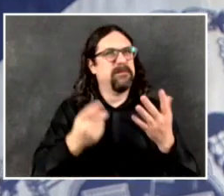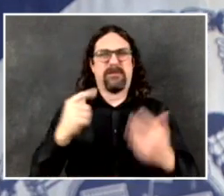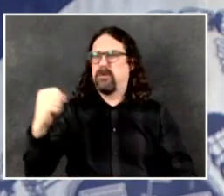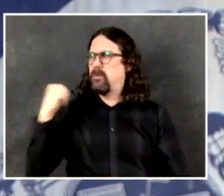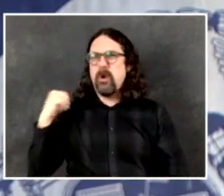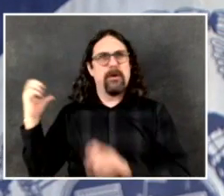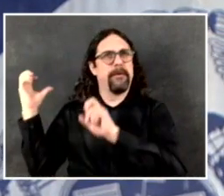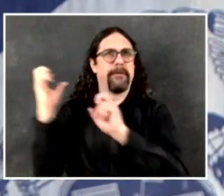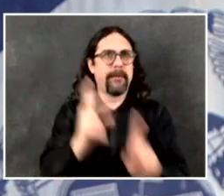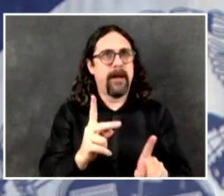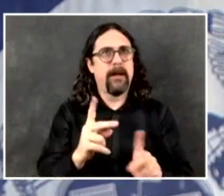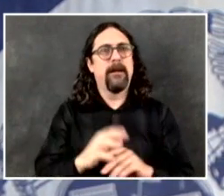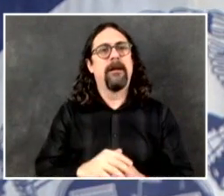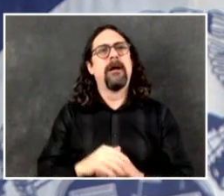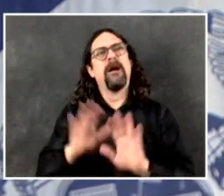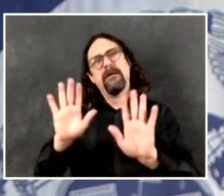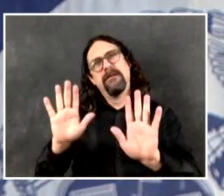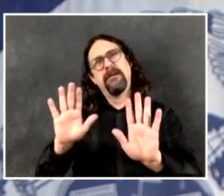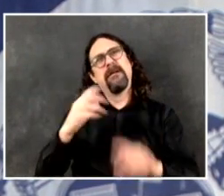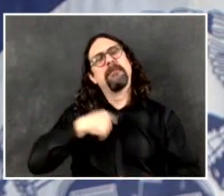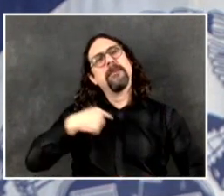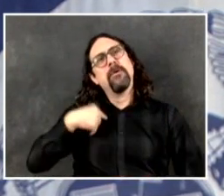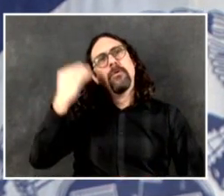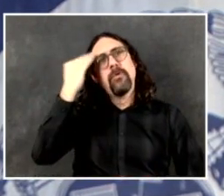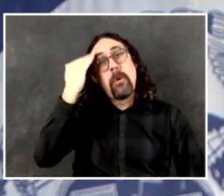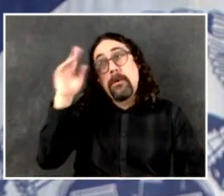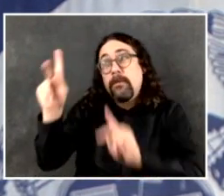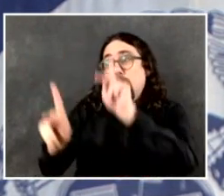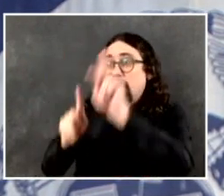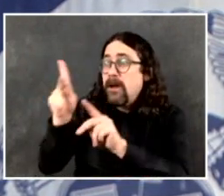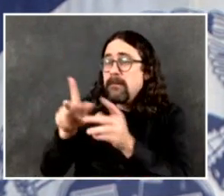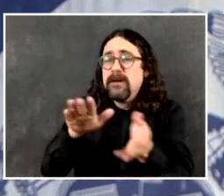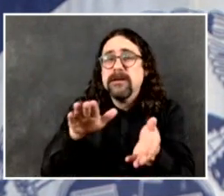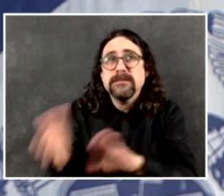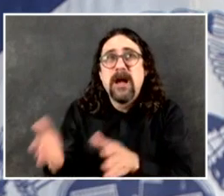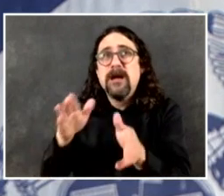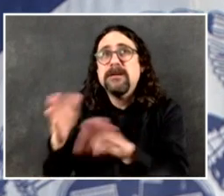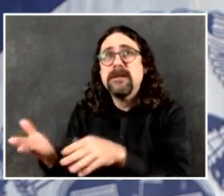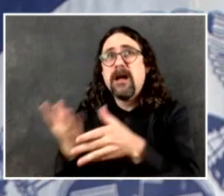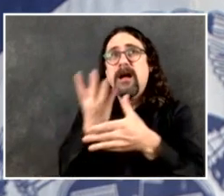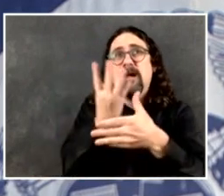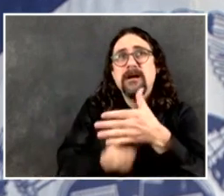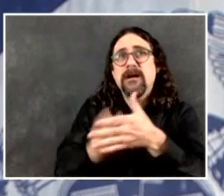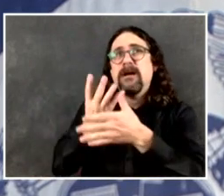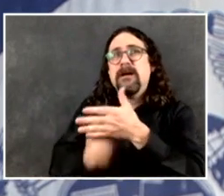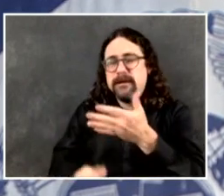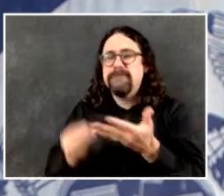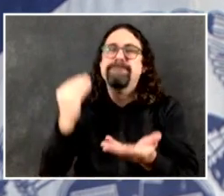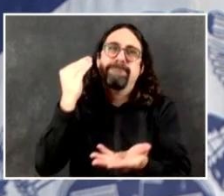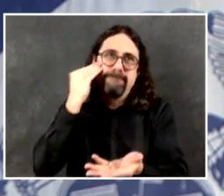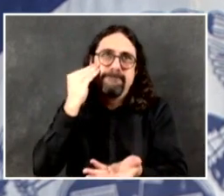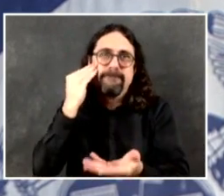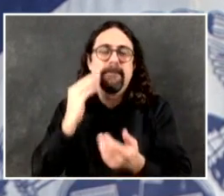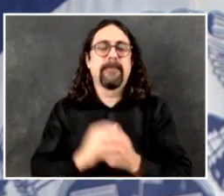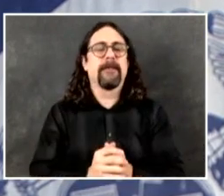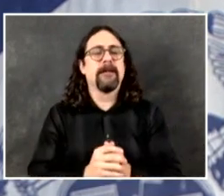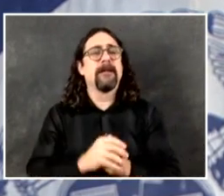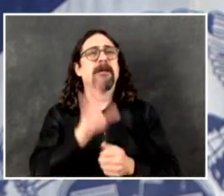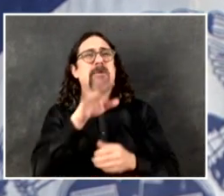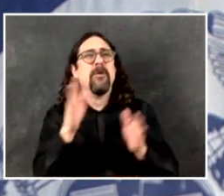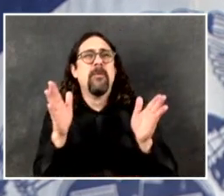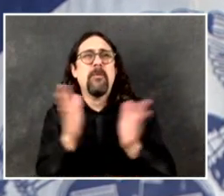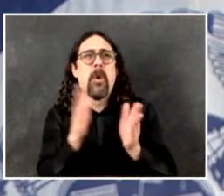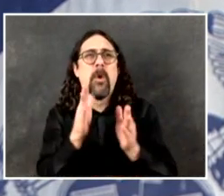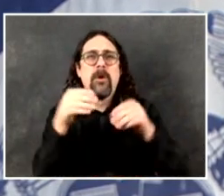so many of our small businesses are struggling, are going to struggle to come back. But there is, in my mind, also no question that